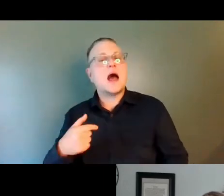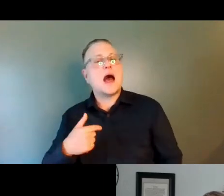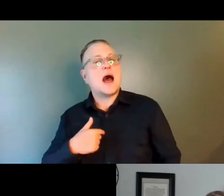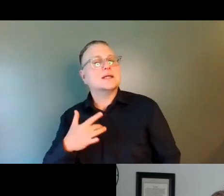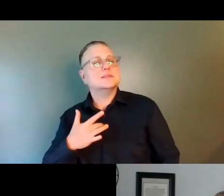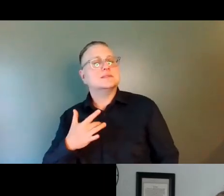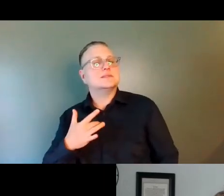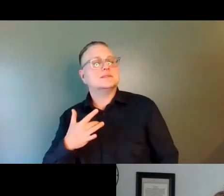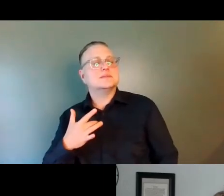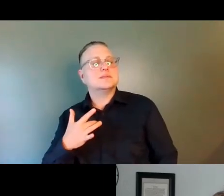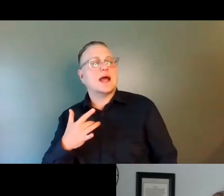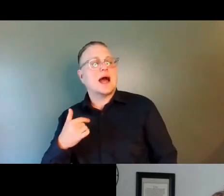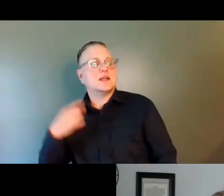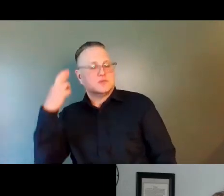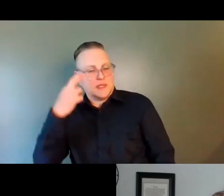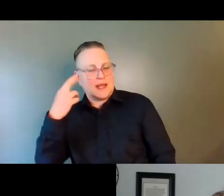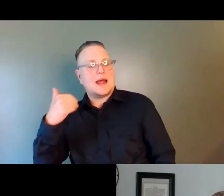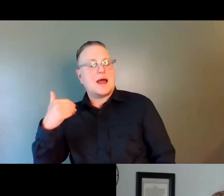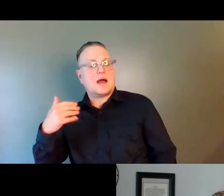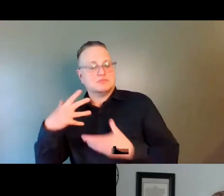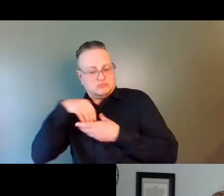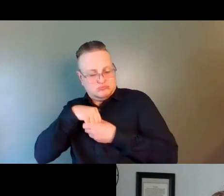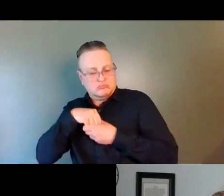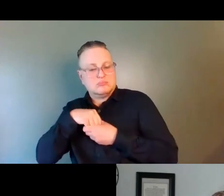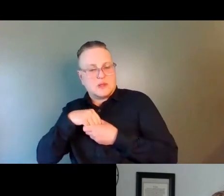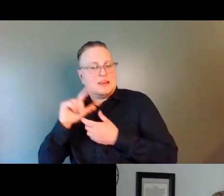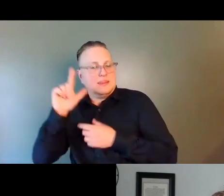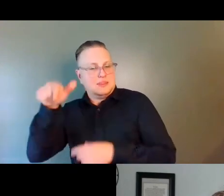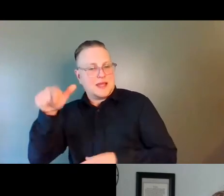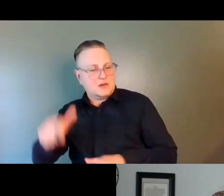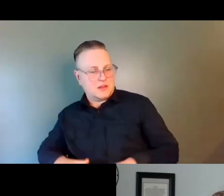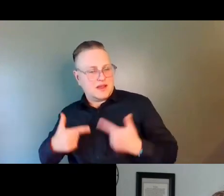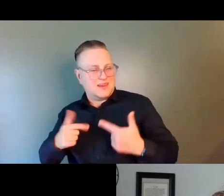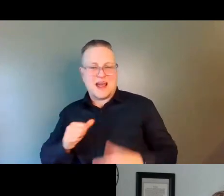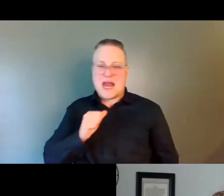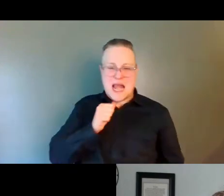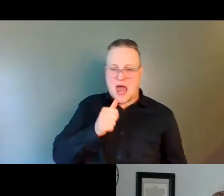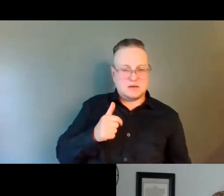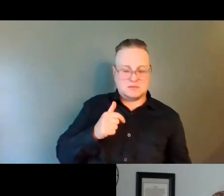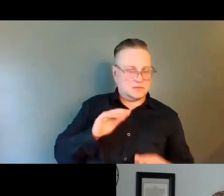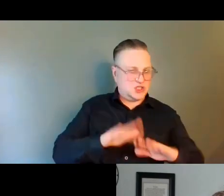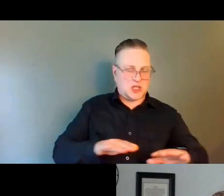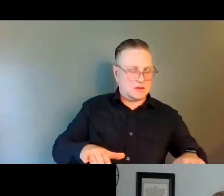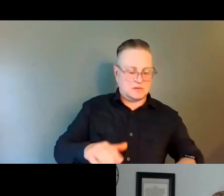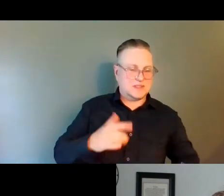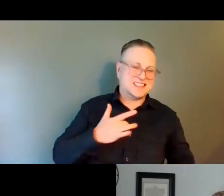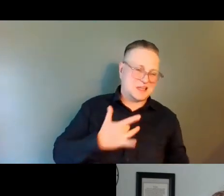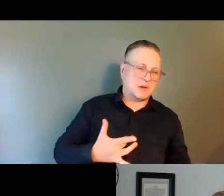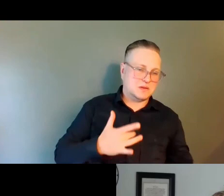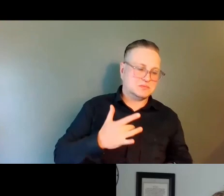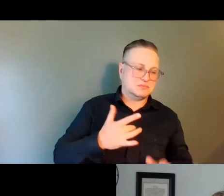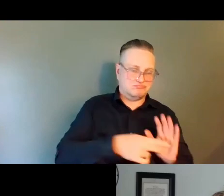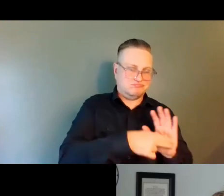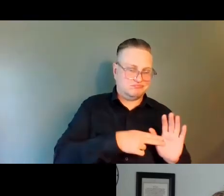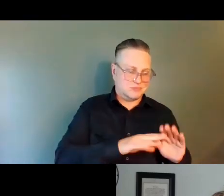autism. And I think one of the immediate things that I had asked the ADA coordinator at the